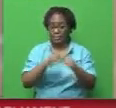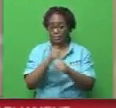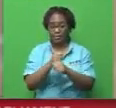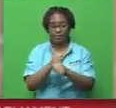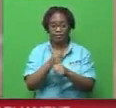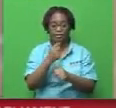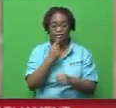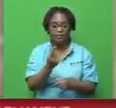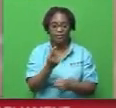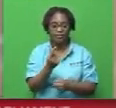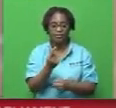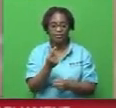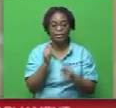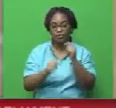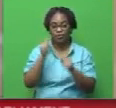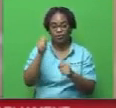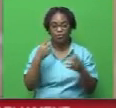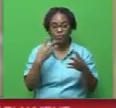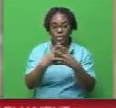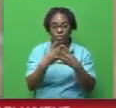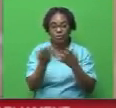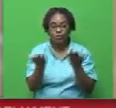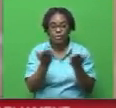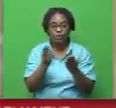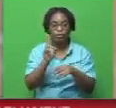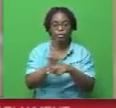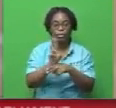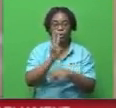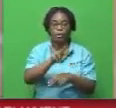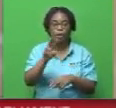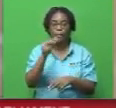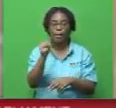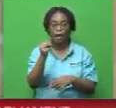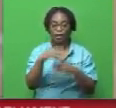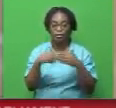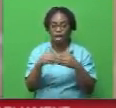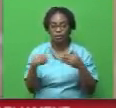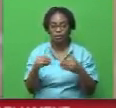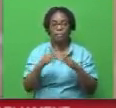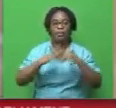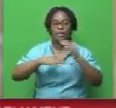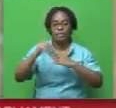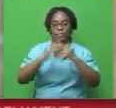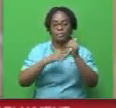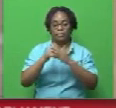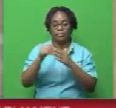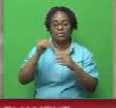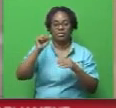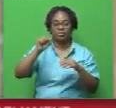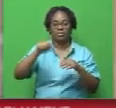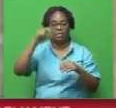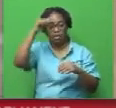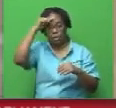Service utilized a total of $23 million for the following. They talked about the construction of a sewage treatment plant, the purchase of 3 buses at the cost